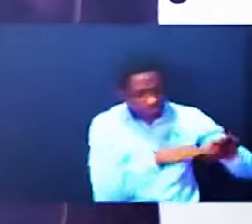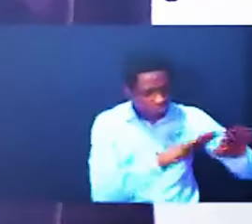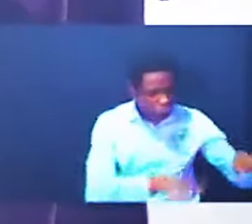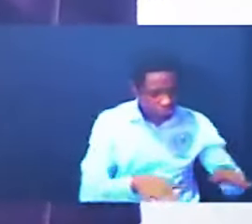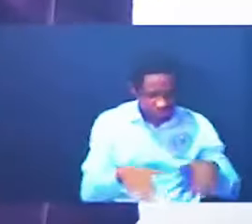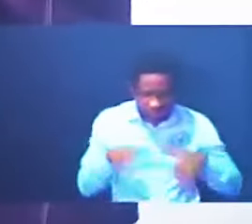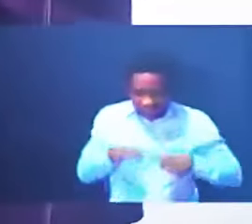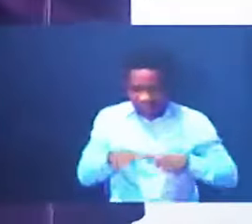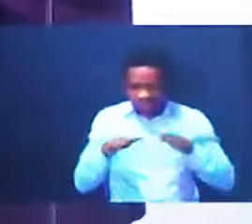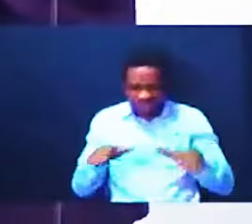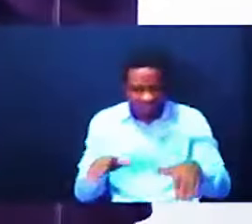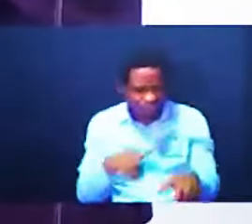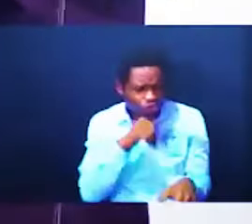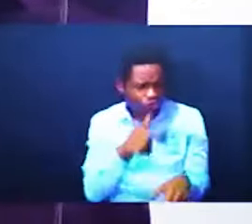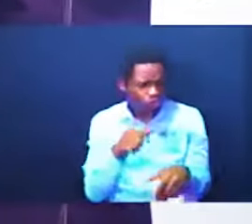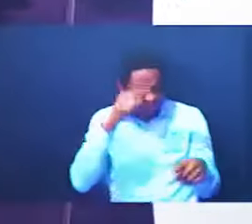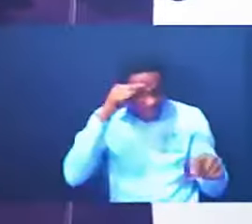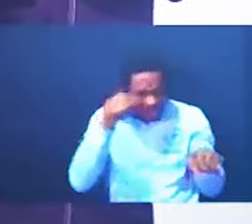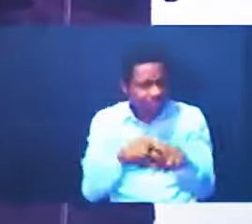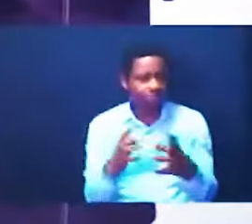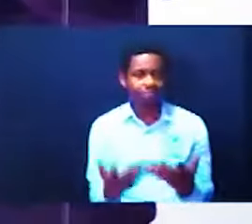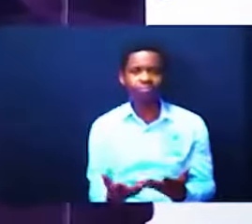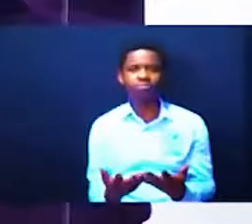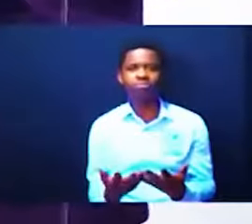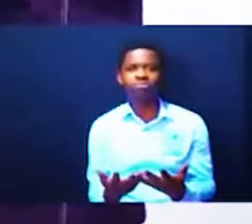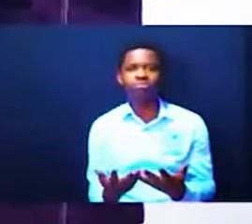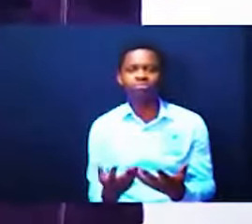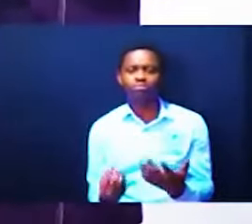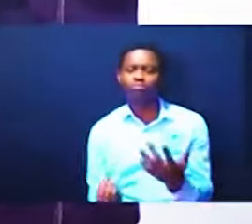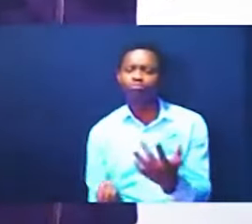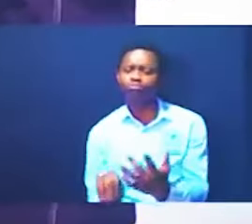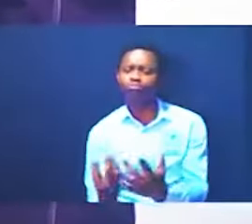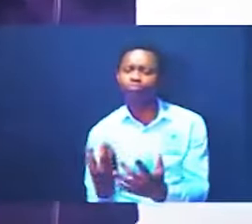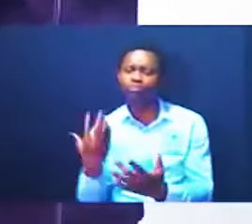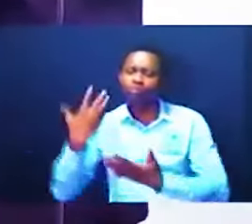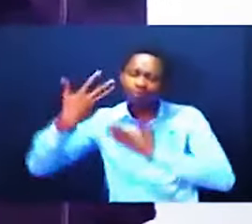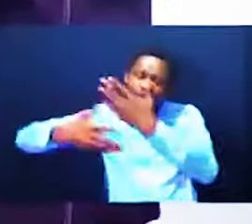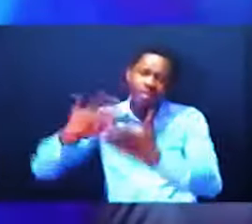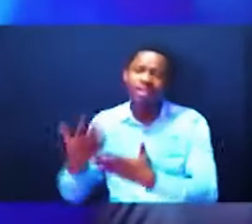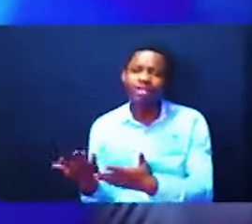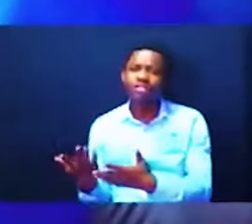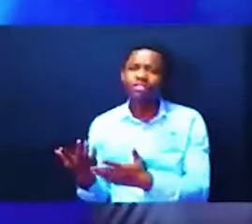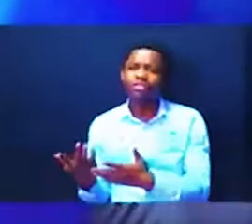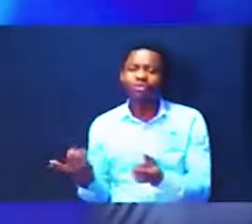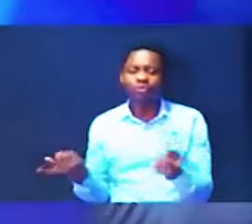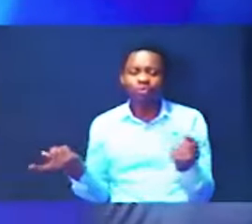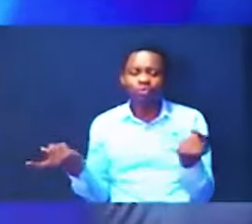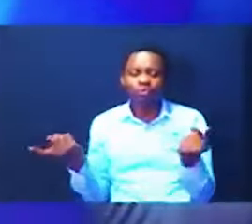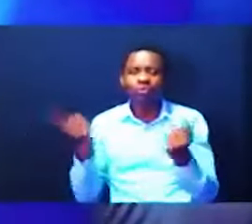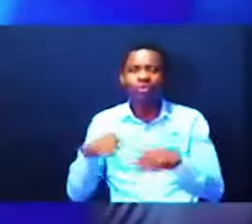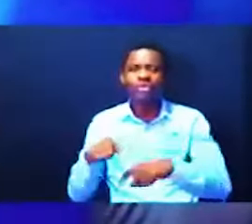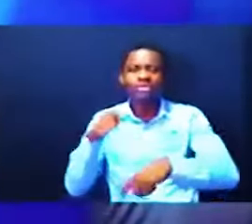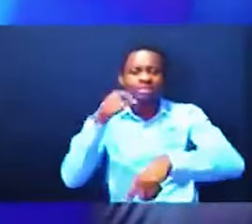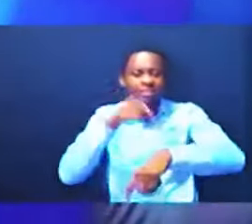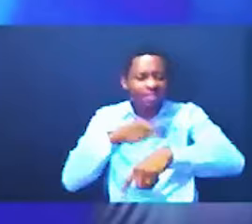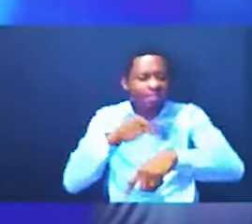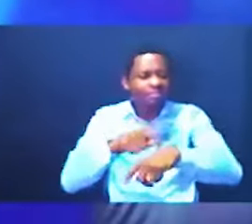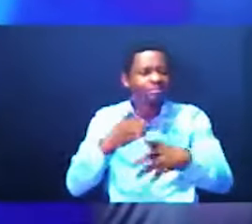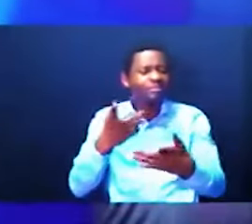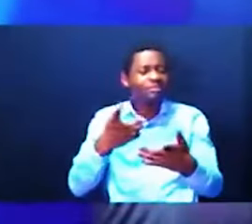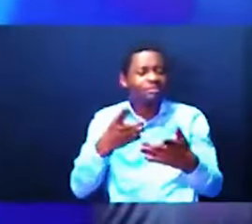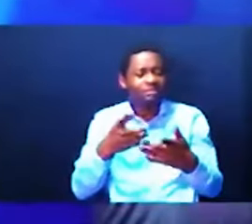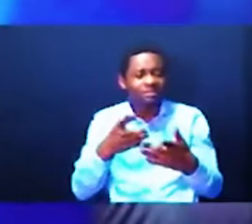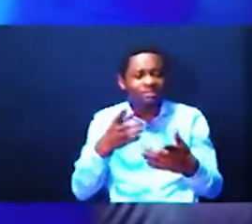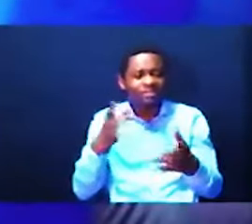no, David. Until a time that Israel was being attacked, and Israel needed a passage